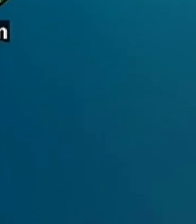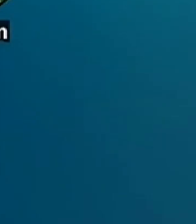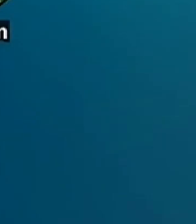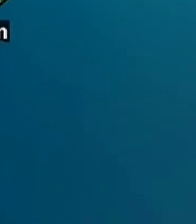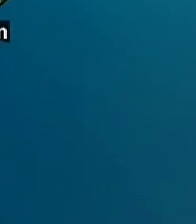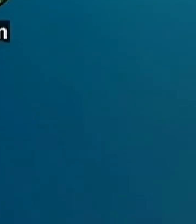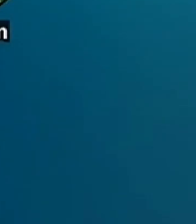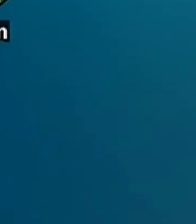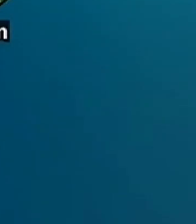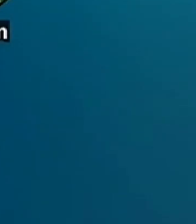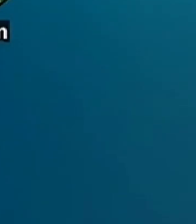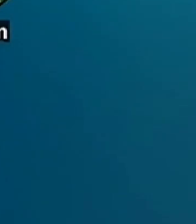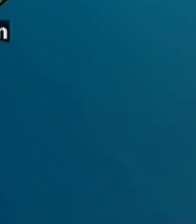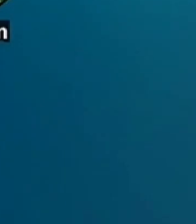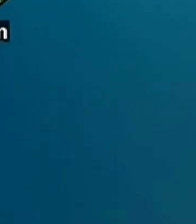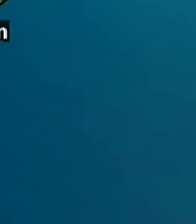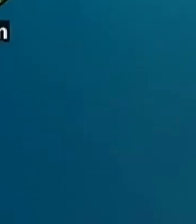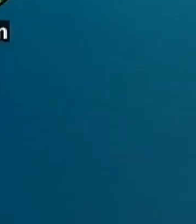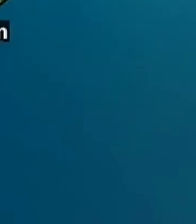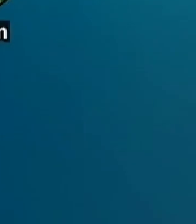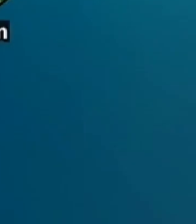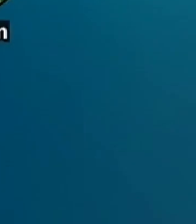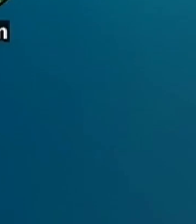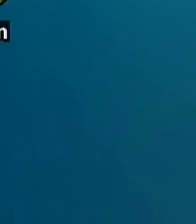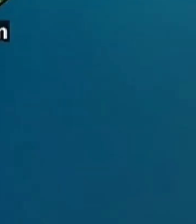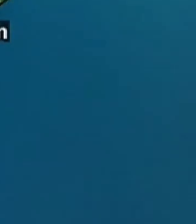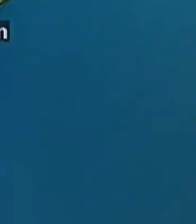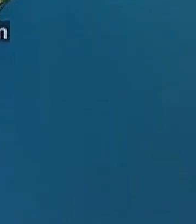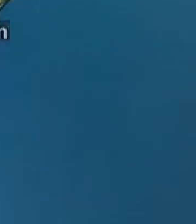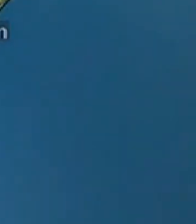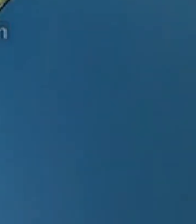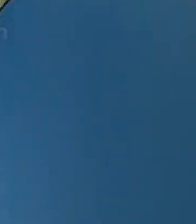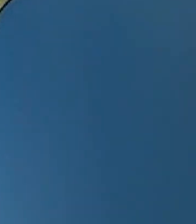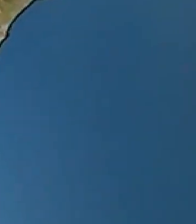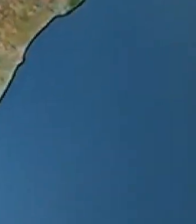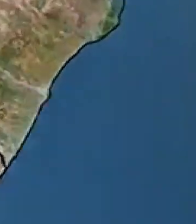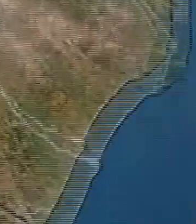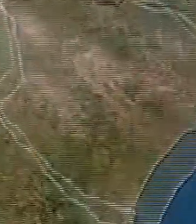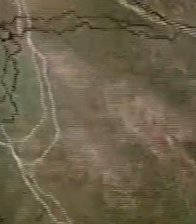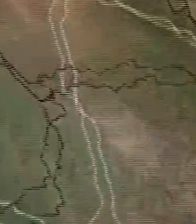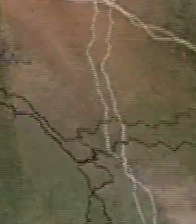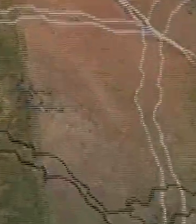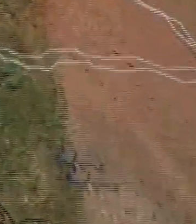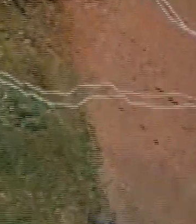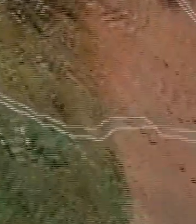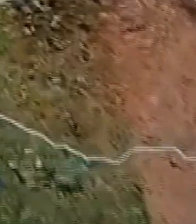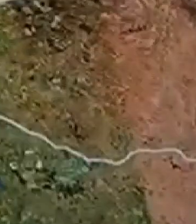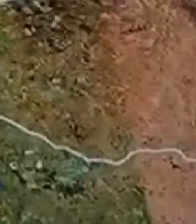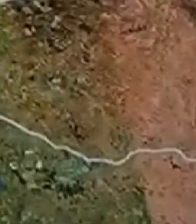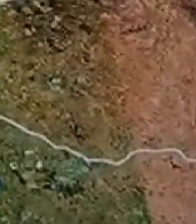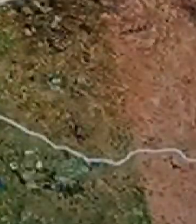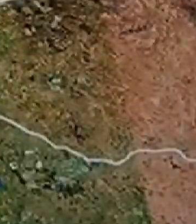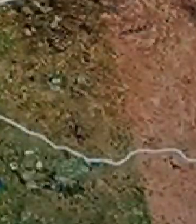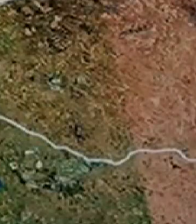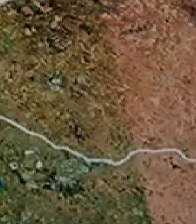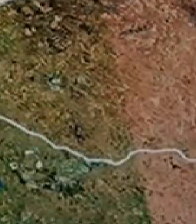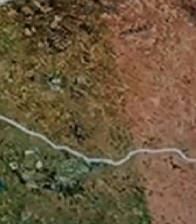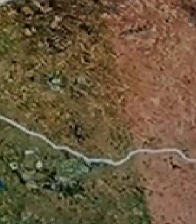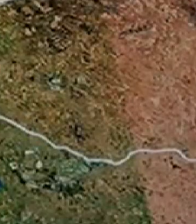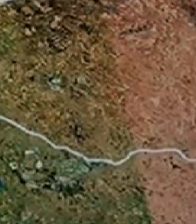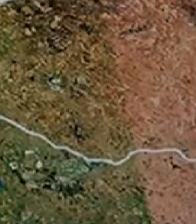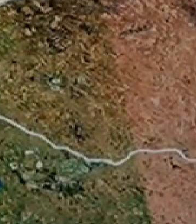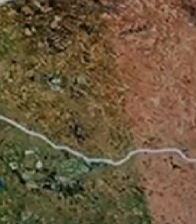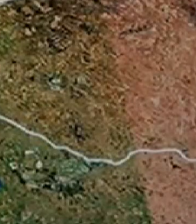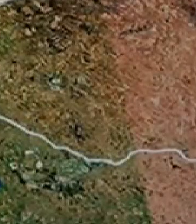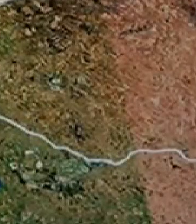haesale a ko tsa re boholo ba Free State le tule tse kgethileng ka harona ya Lesotho re gatente mahlokile la ha tsa moto boholo ba Gauteng tlhokomele hore ho tla ho